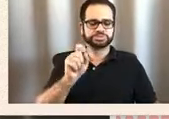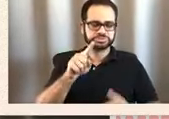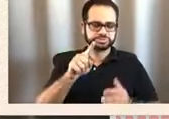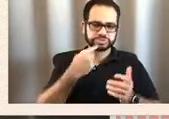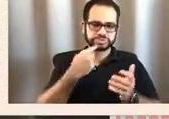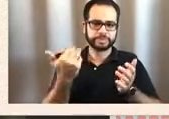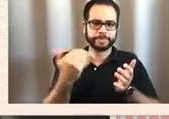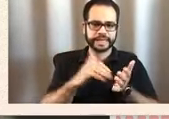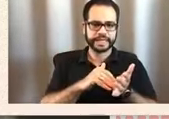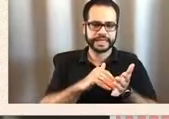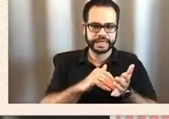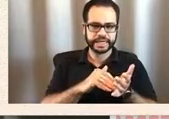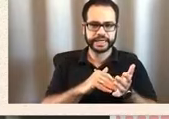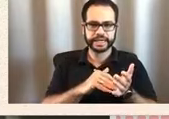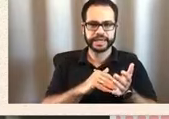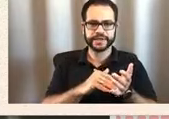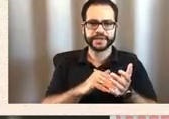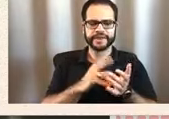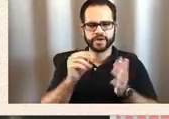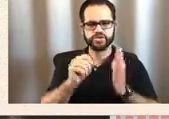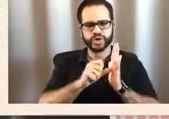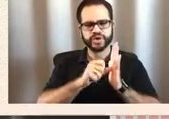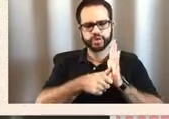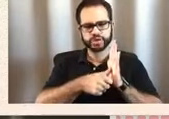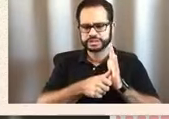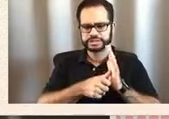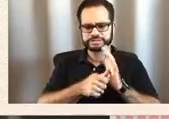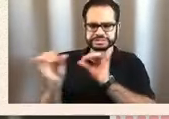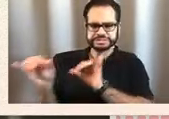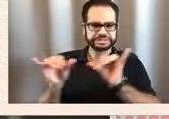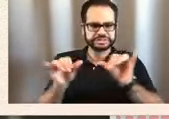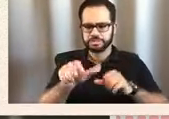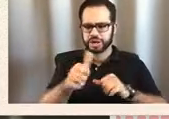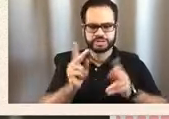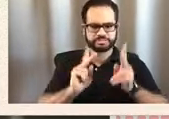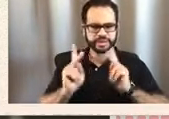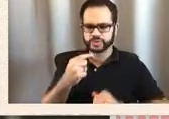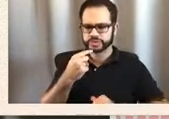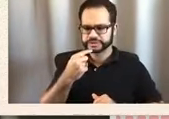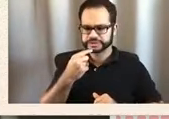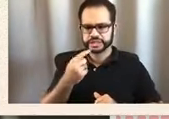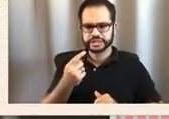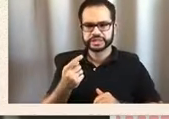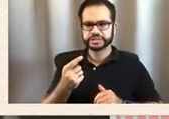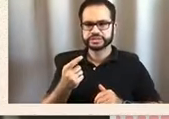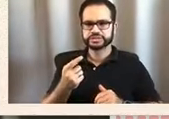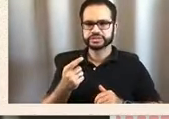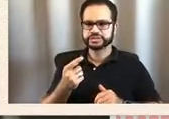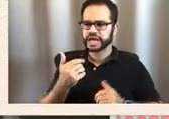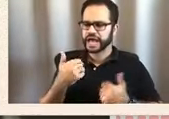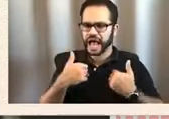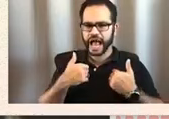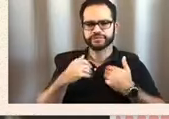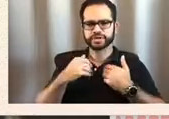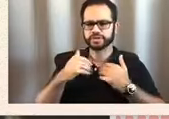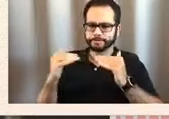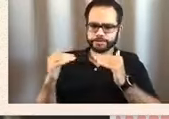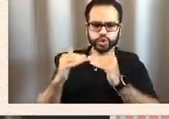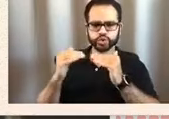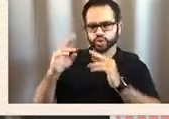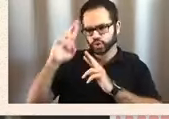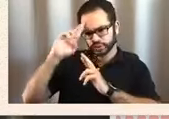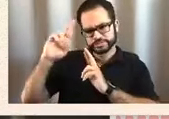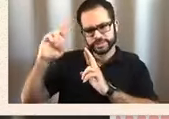and reinforcing what everyone else has said about just mutual respect and making sure that providers